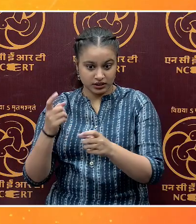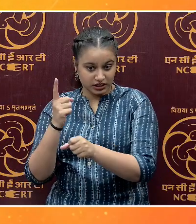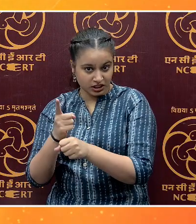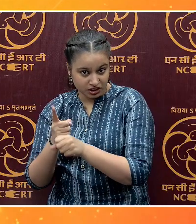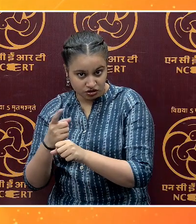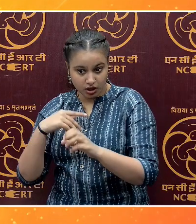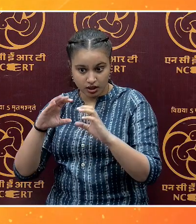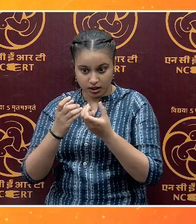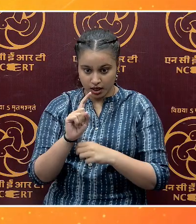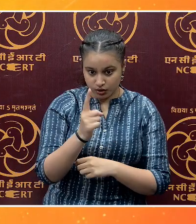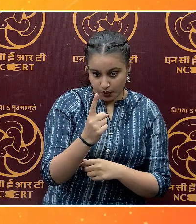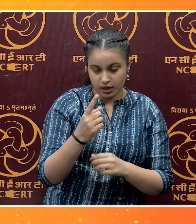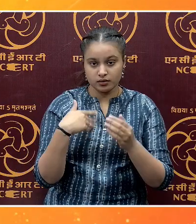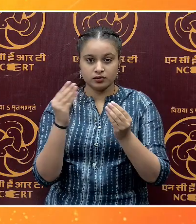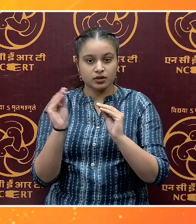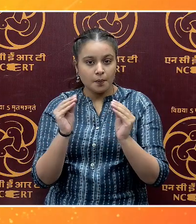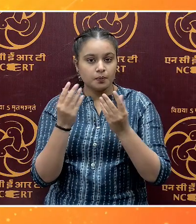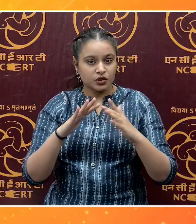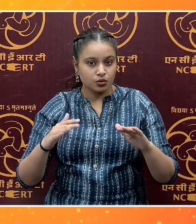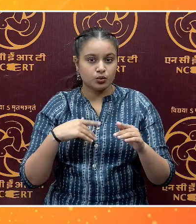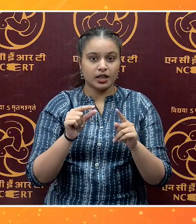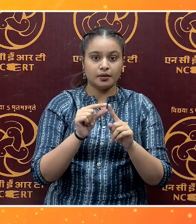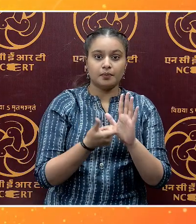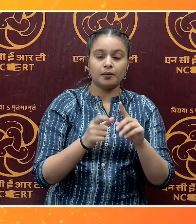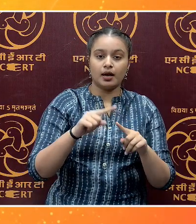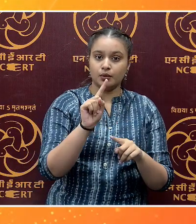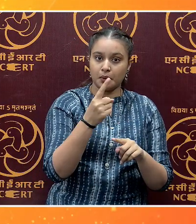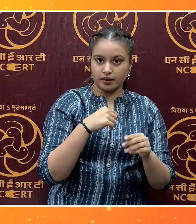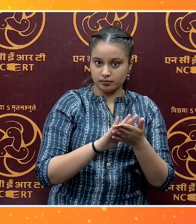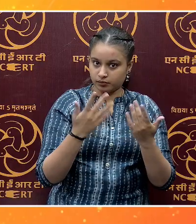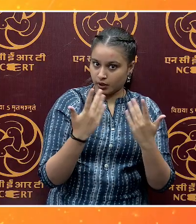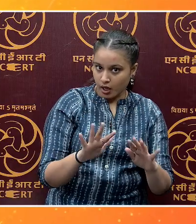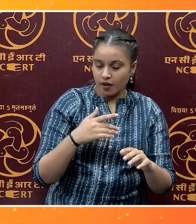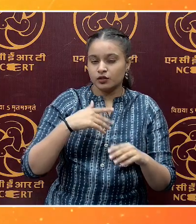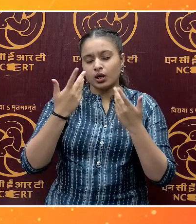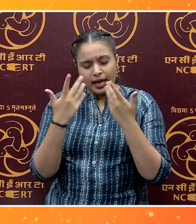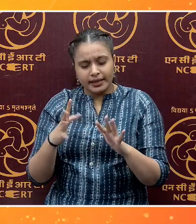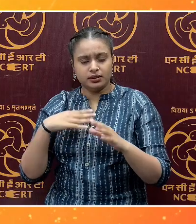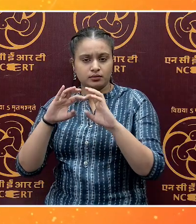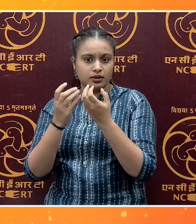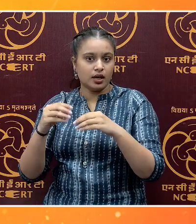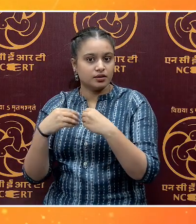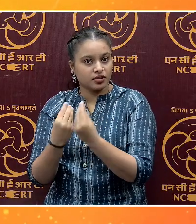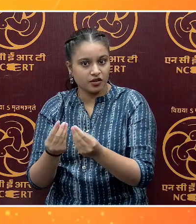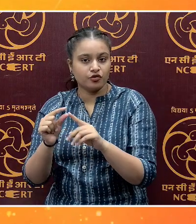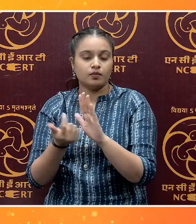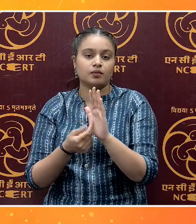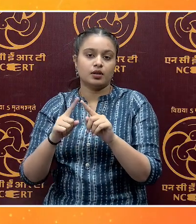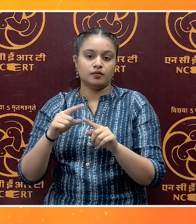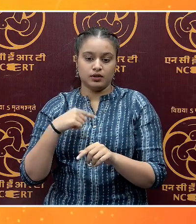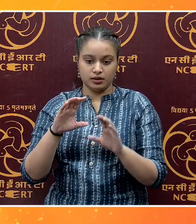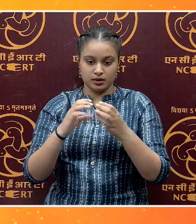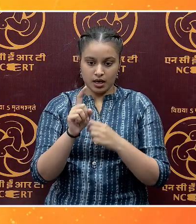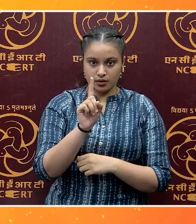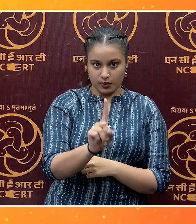on the class 1 on some of the student as a screening part 1. So I can only assign any class that is done by the screening part 1. So I have to click on the class